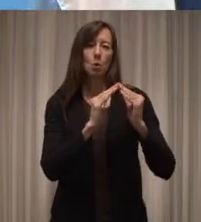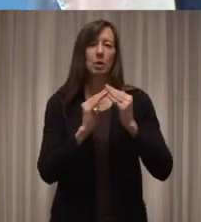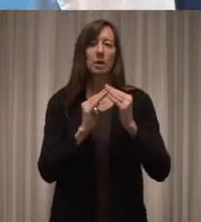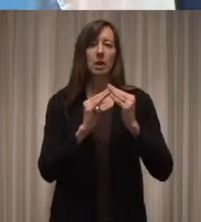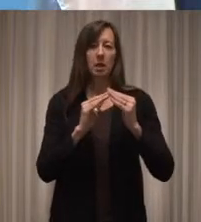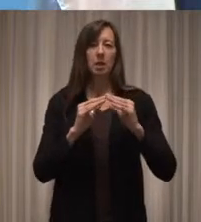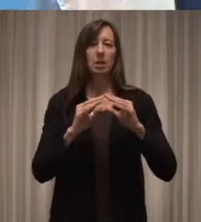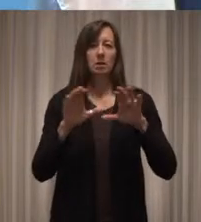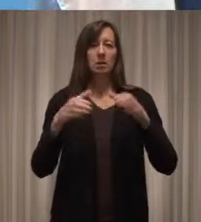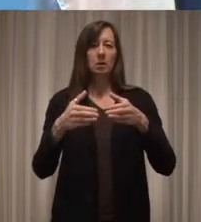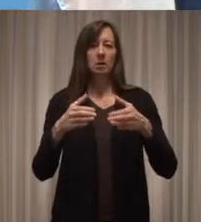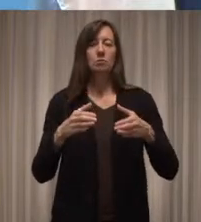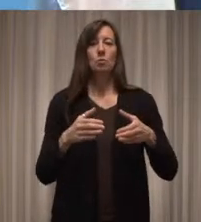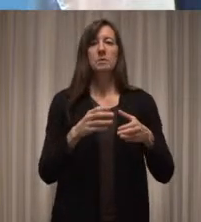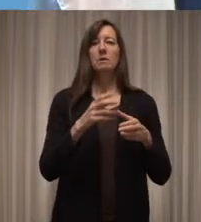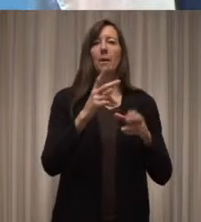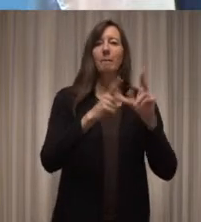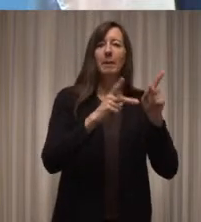Iglesia Church, the